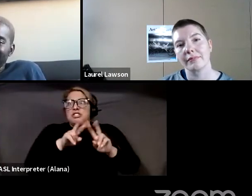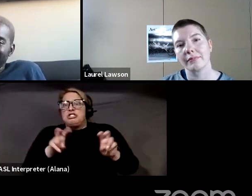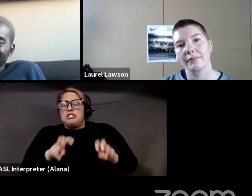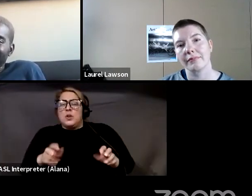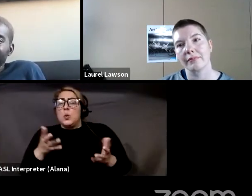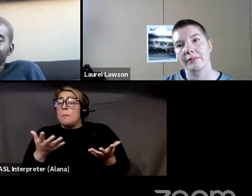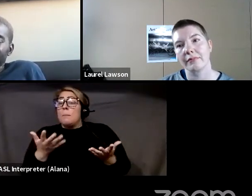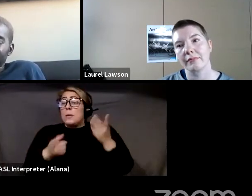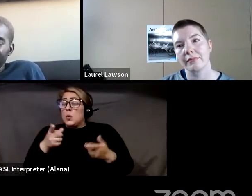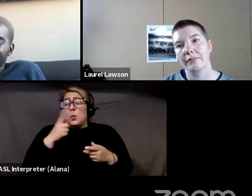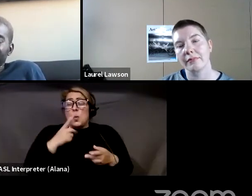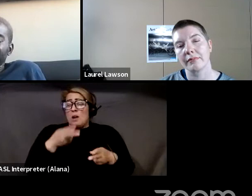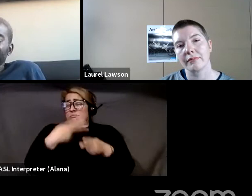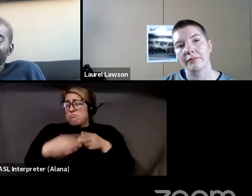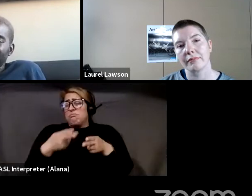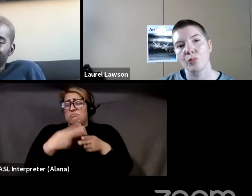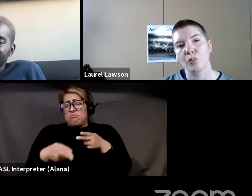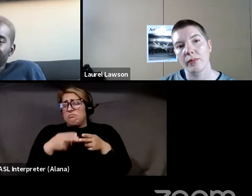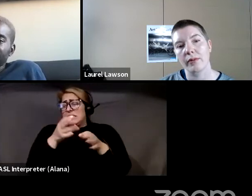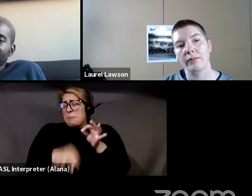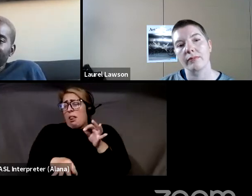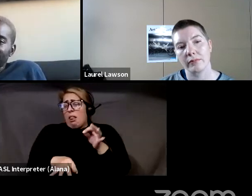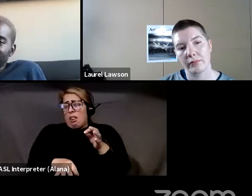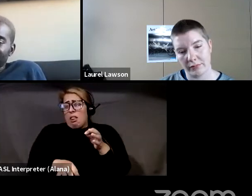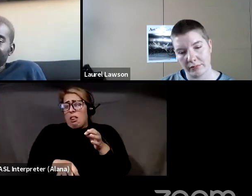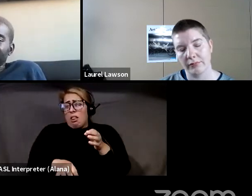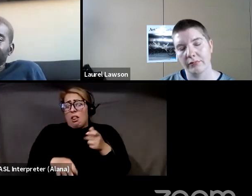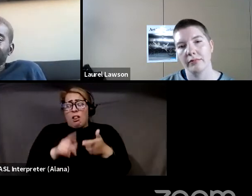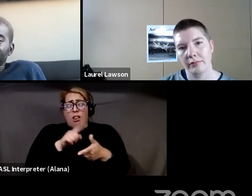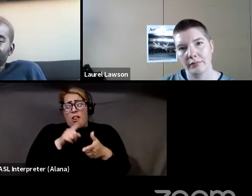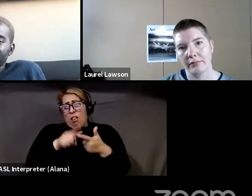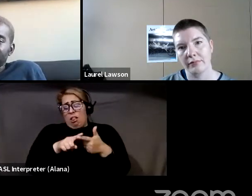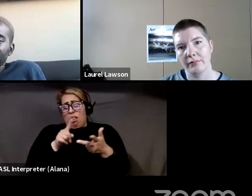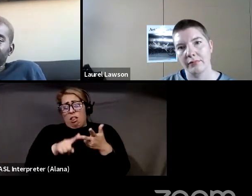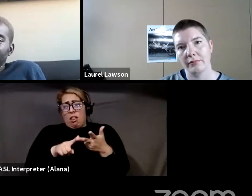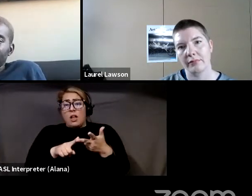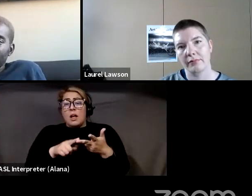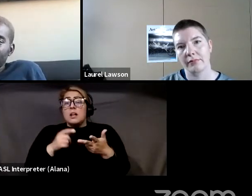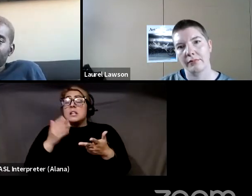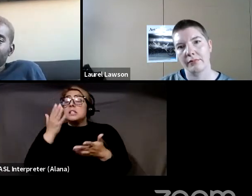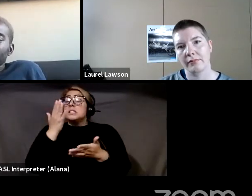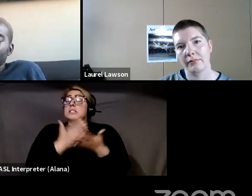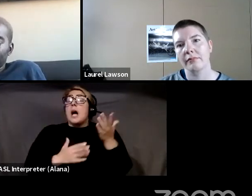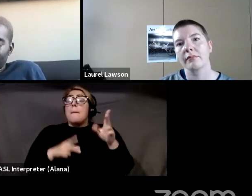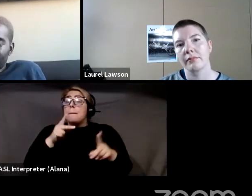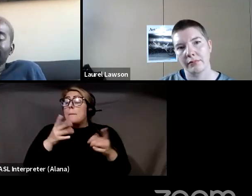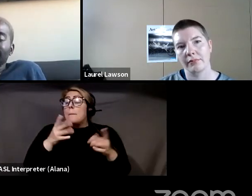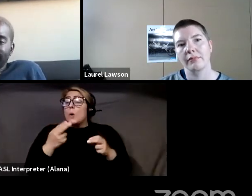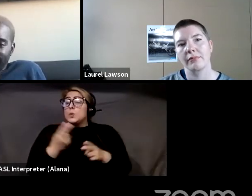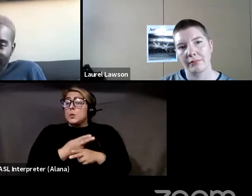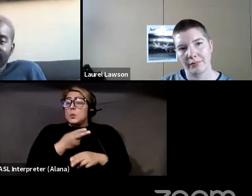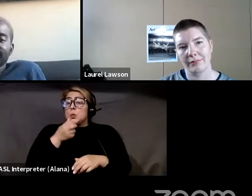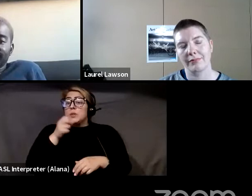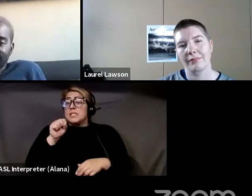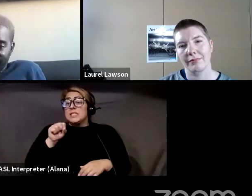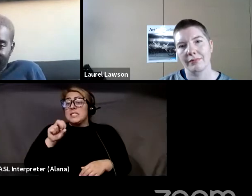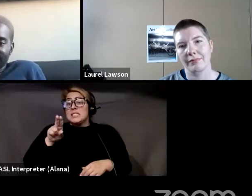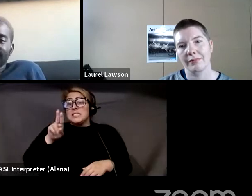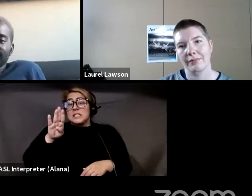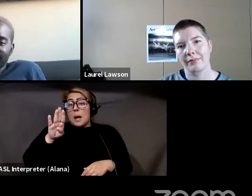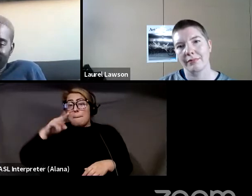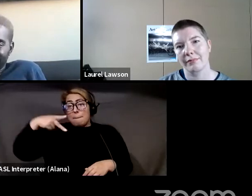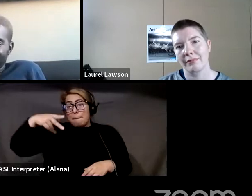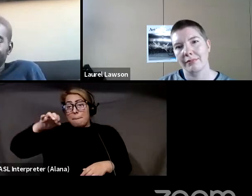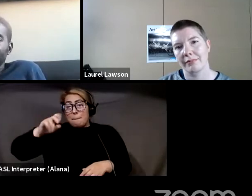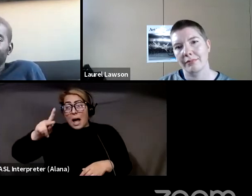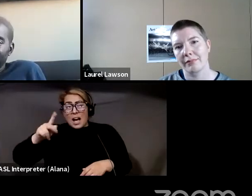and dry, right? So like that is one layer. What do you call those sub packs? I believe they are yes, I want